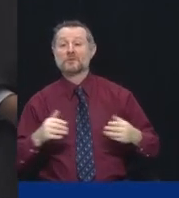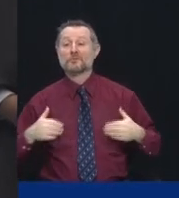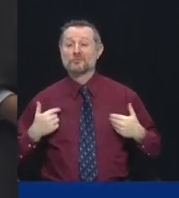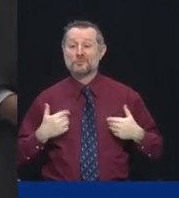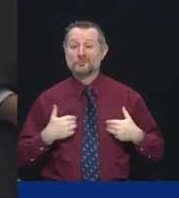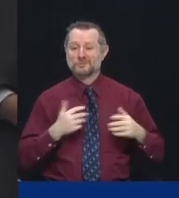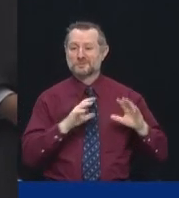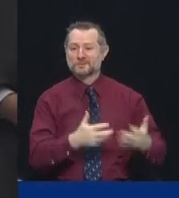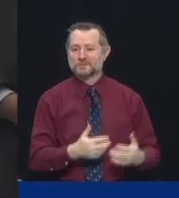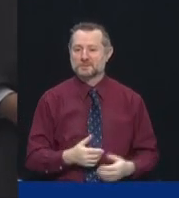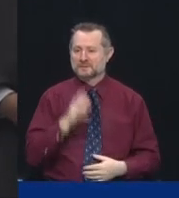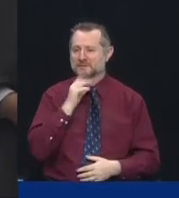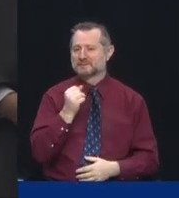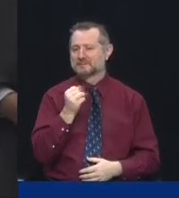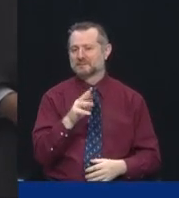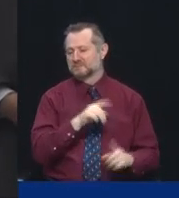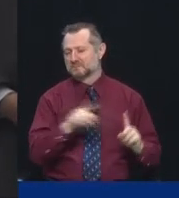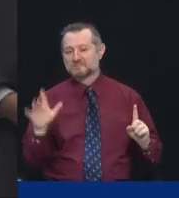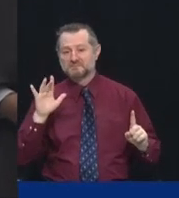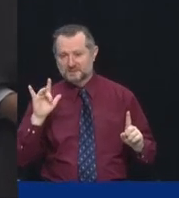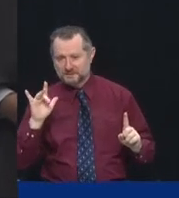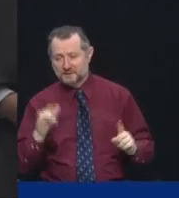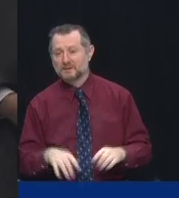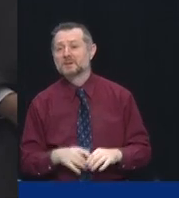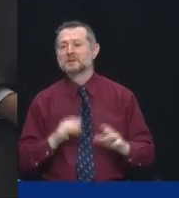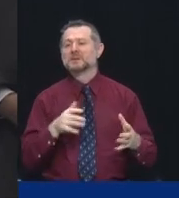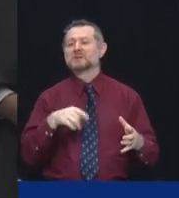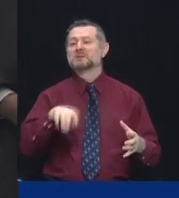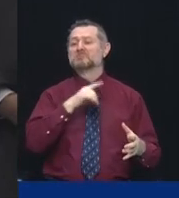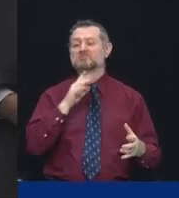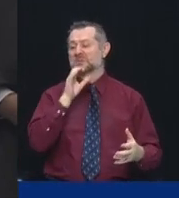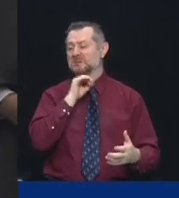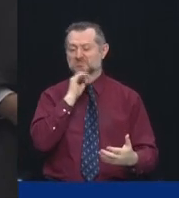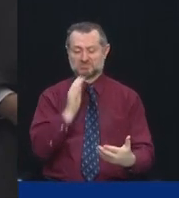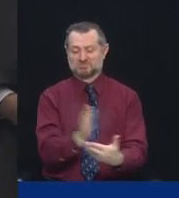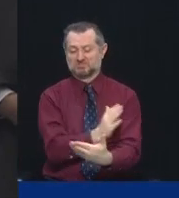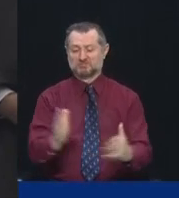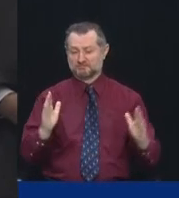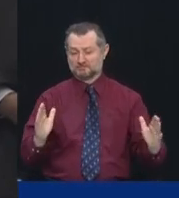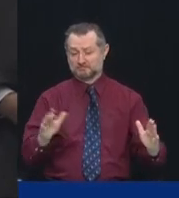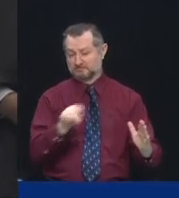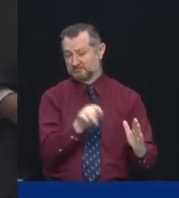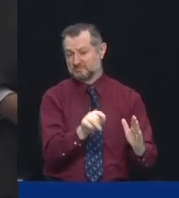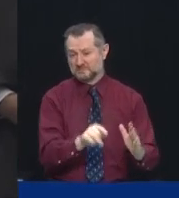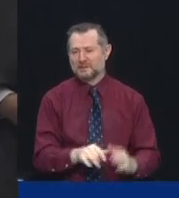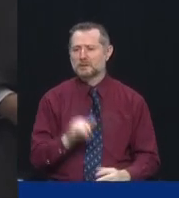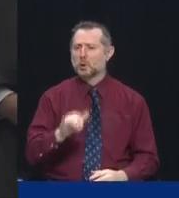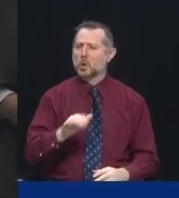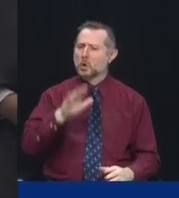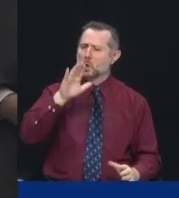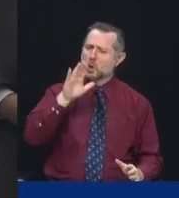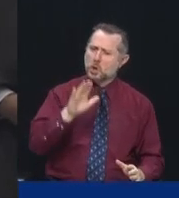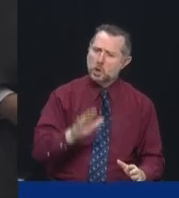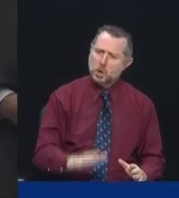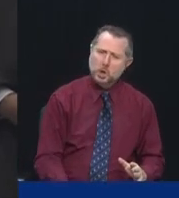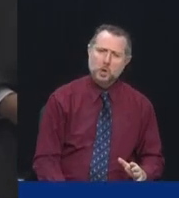to 25. The 16 to 25 is the lowest percent